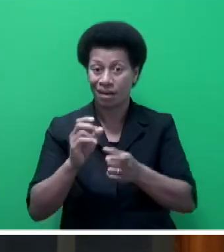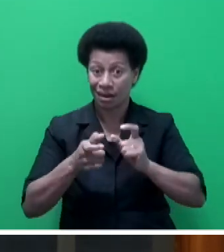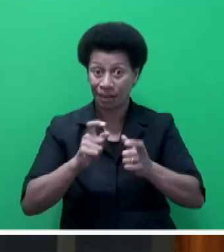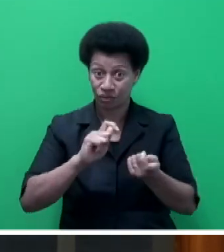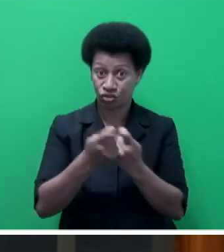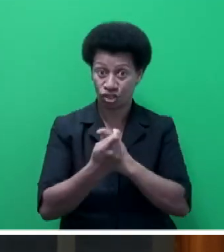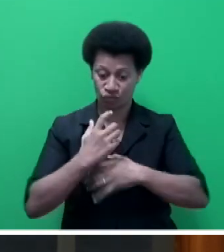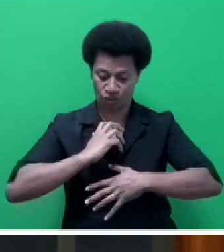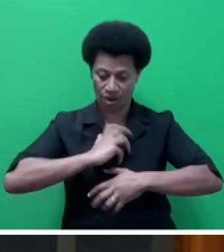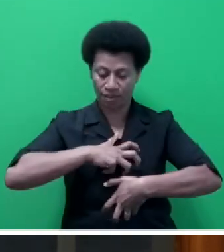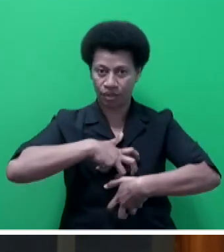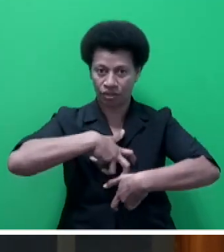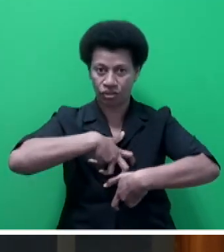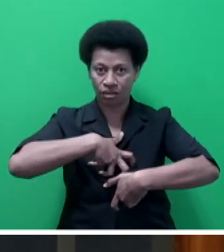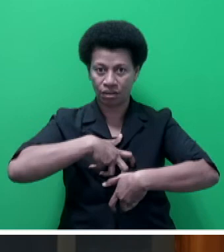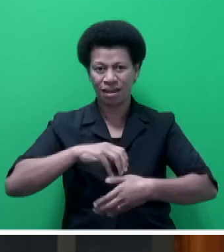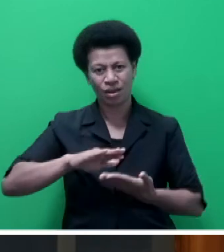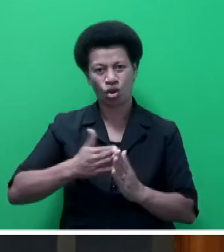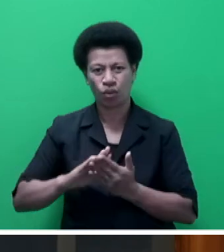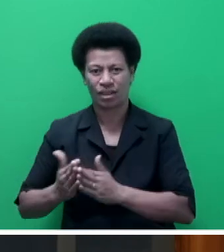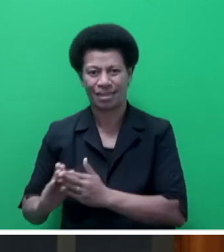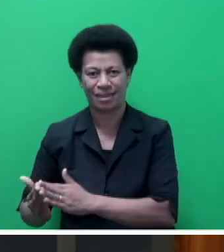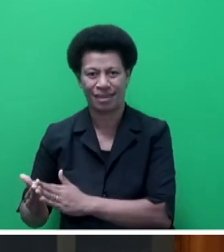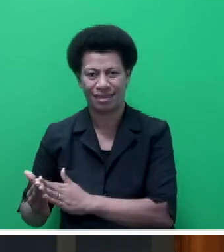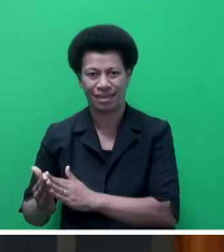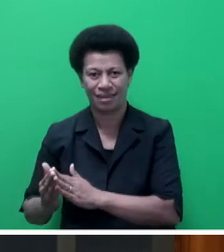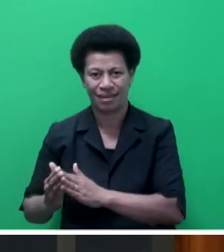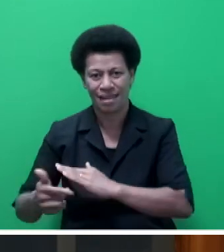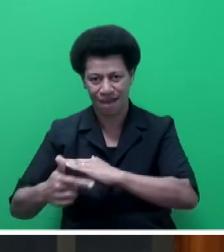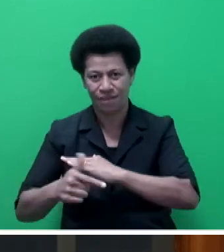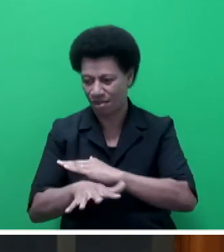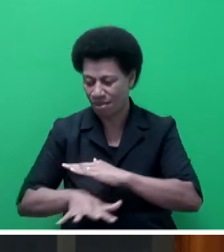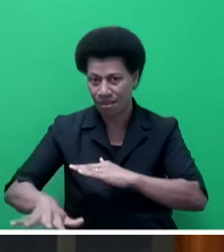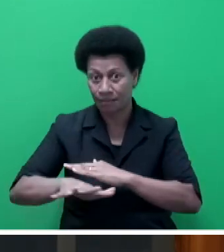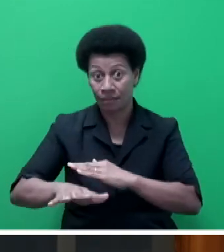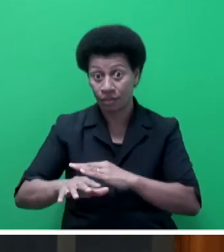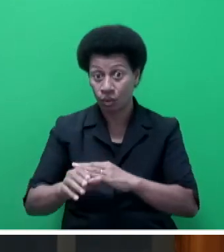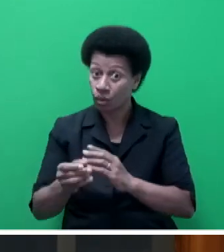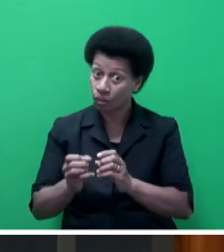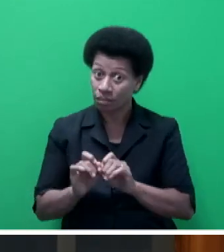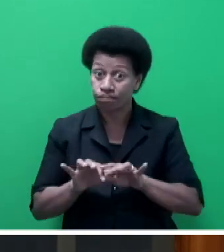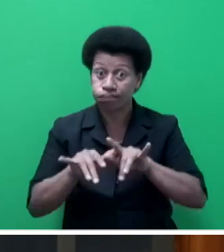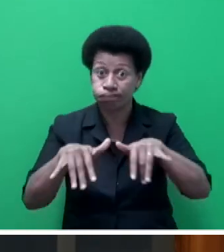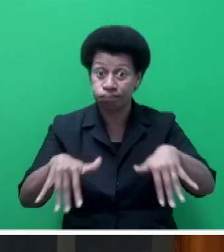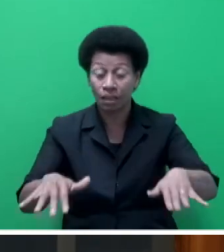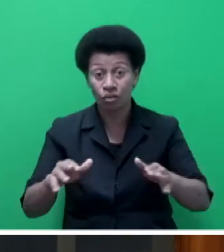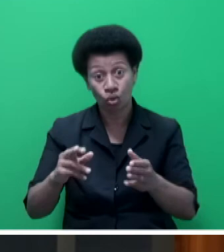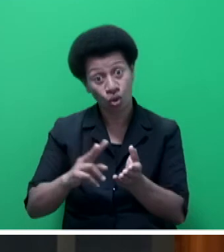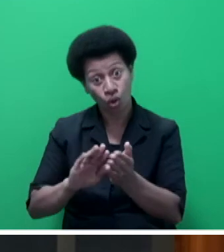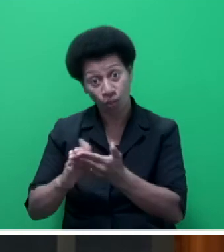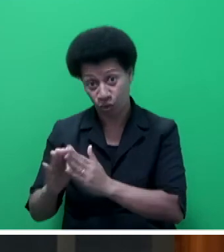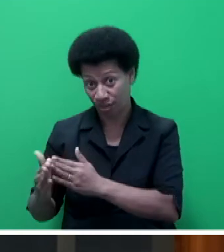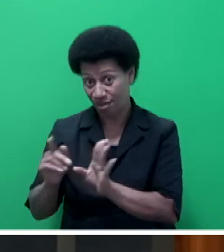level. When we return to our communities, we commit to implement our climate action plan